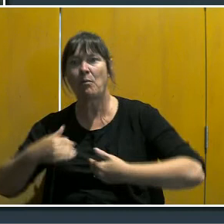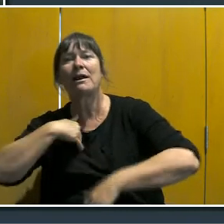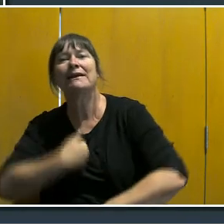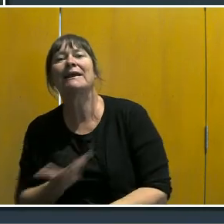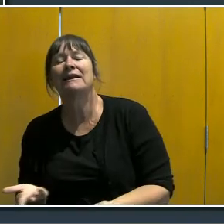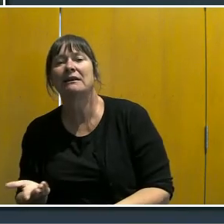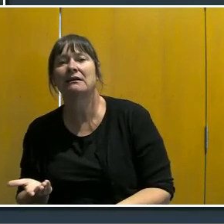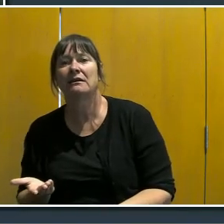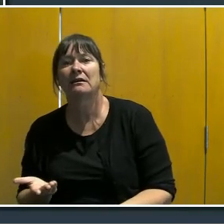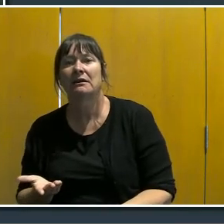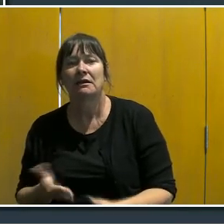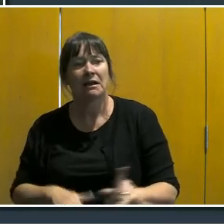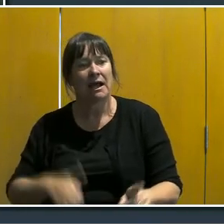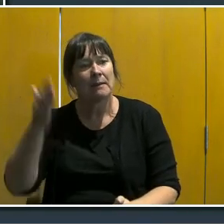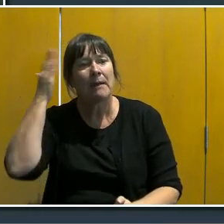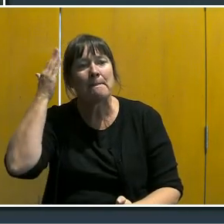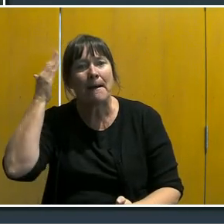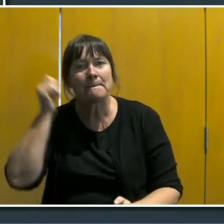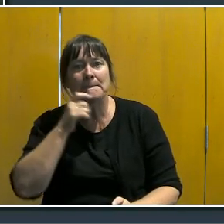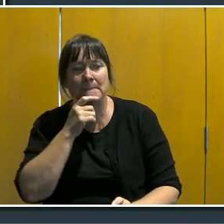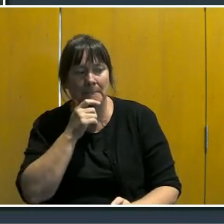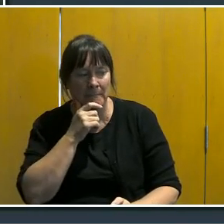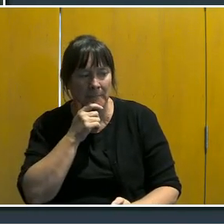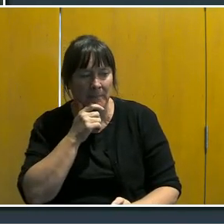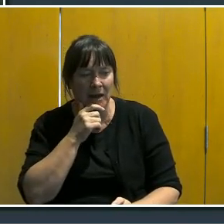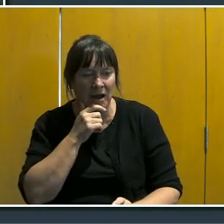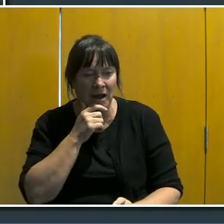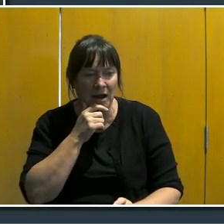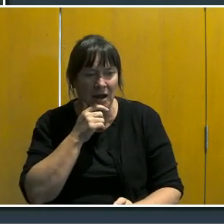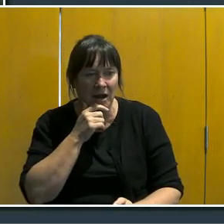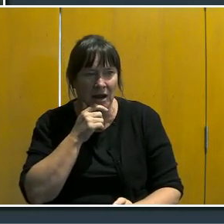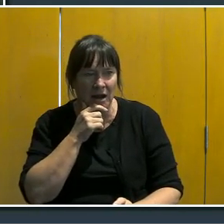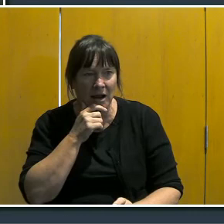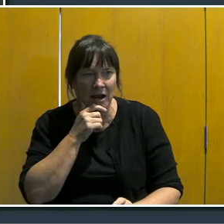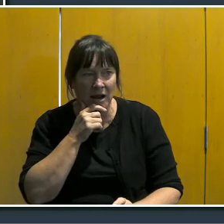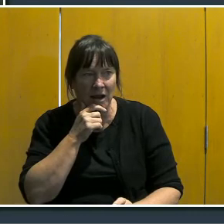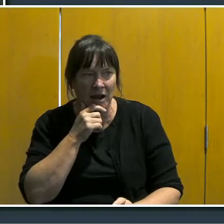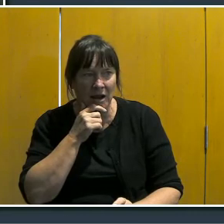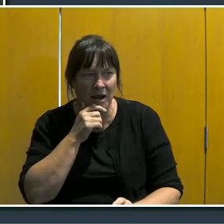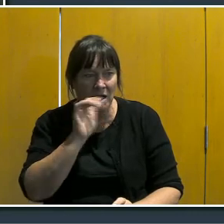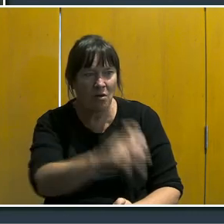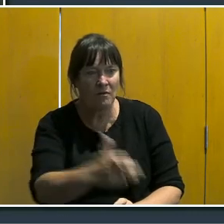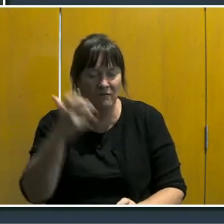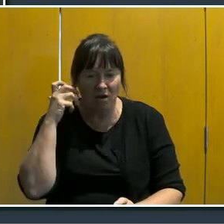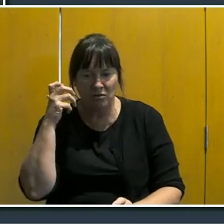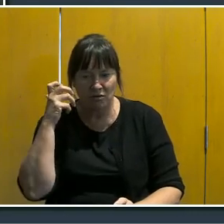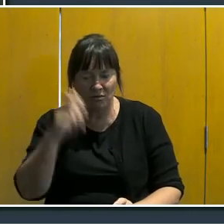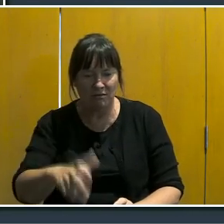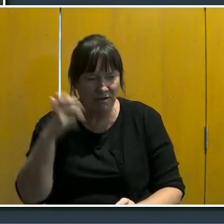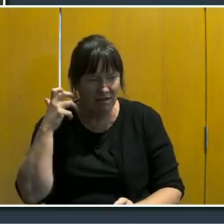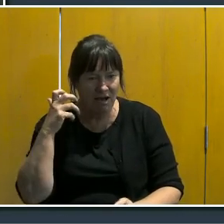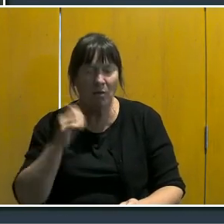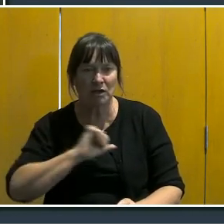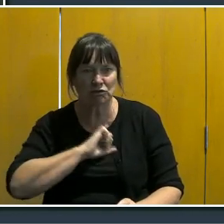delivering some. I answer my mum's phone, who was the Deputy Mayor of Upper Hutt, and I answer her phone. I'm shocked by it, and no doubt all of you get the same calls. I'm